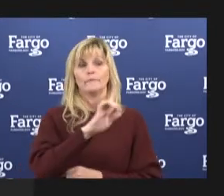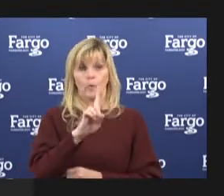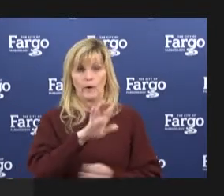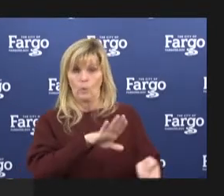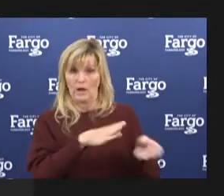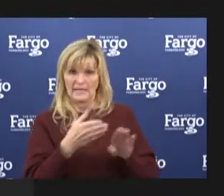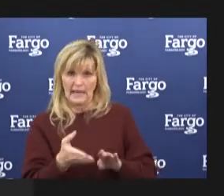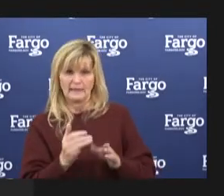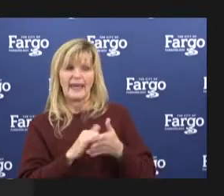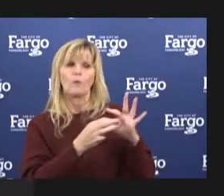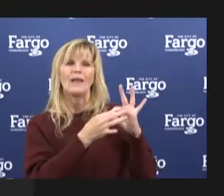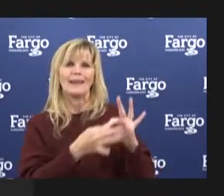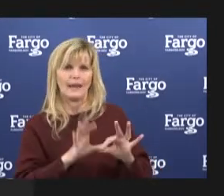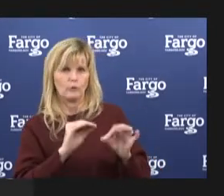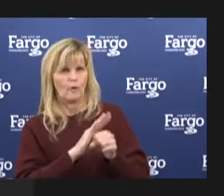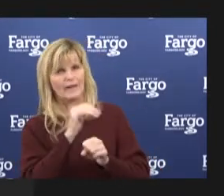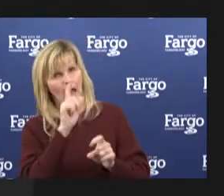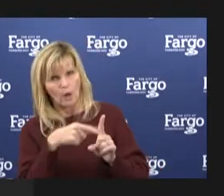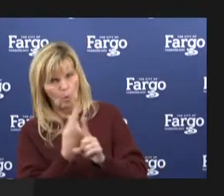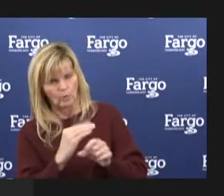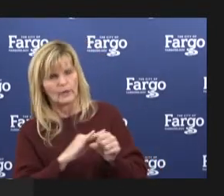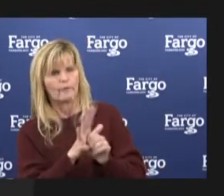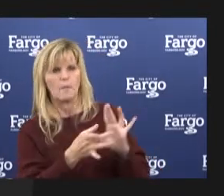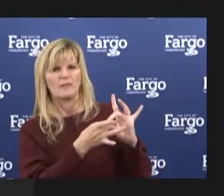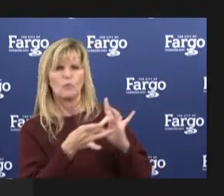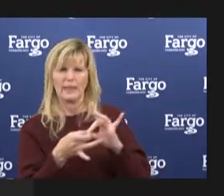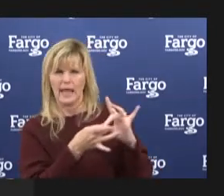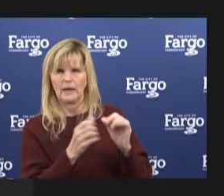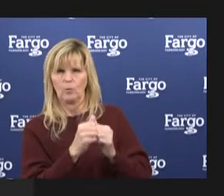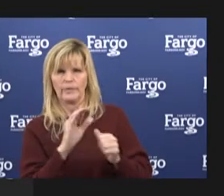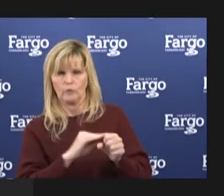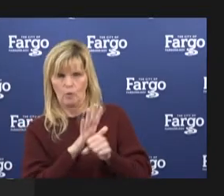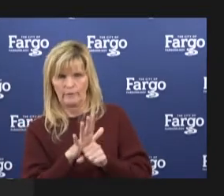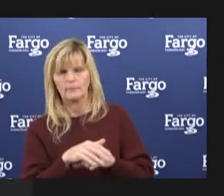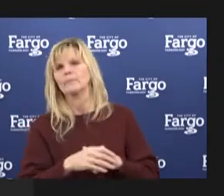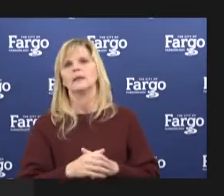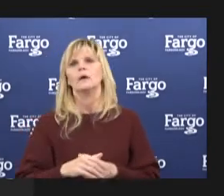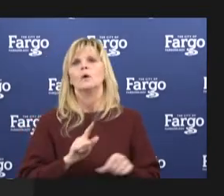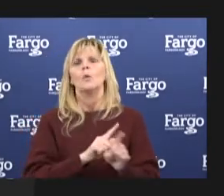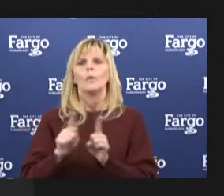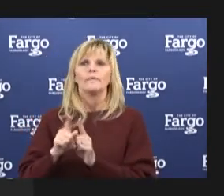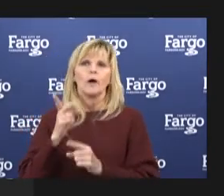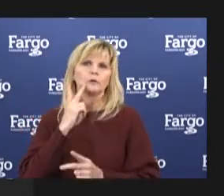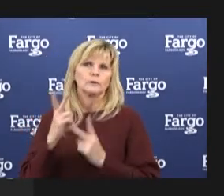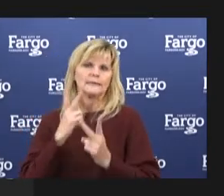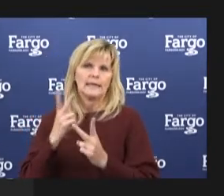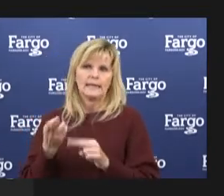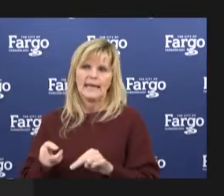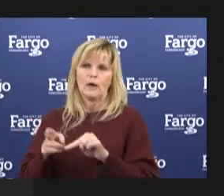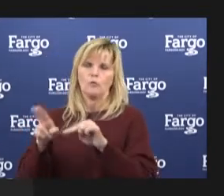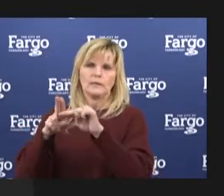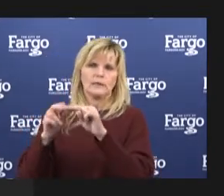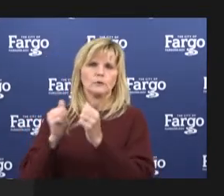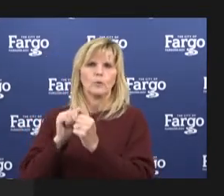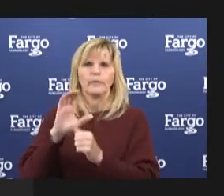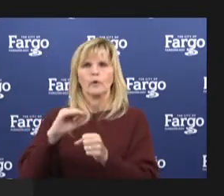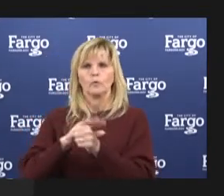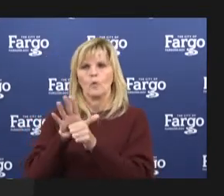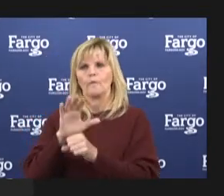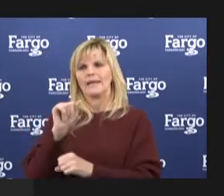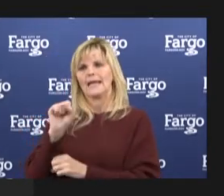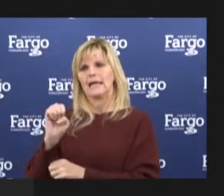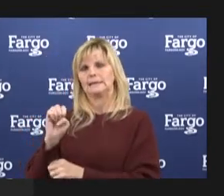We just most recently had a death in a 90-year-old female. And we've also seen increases in the COVID